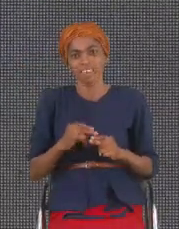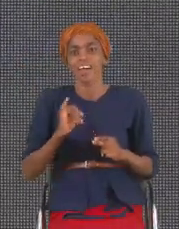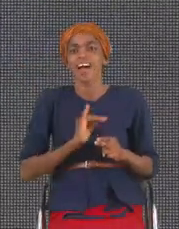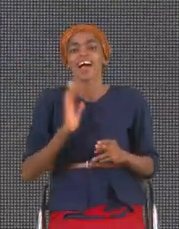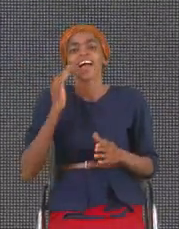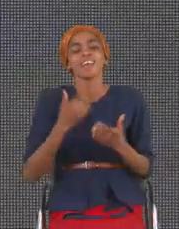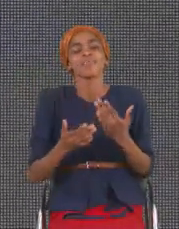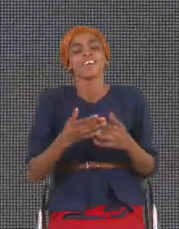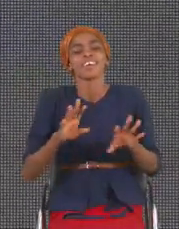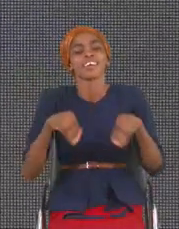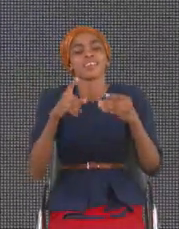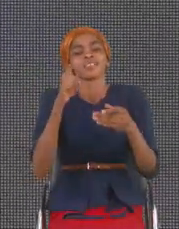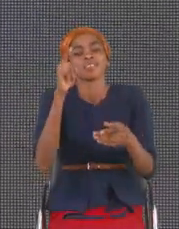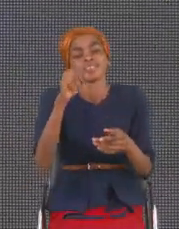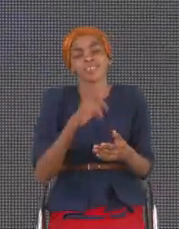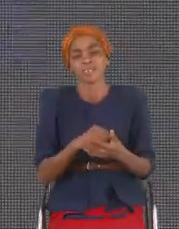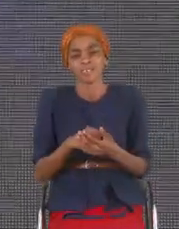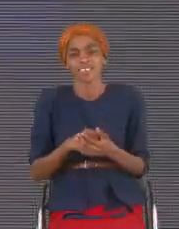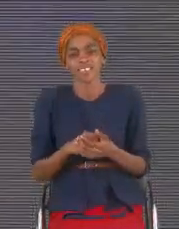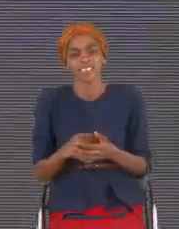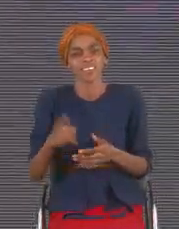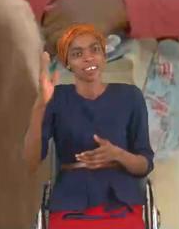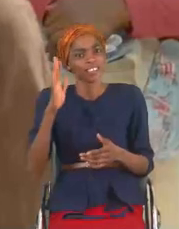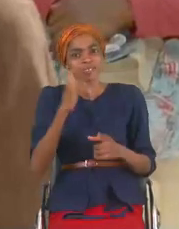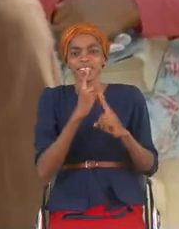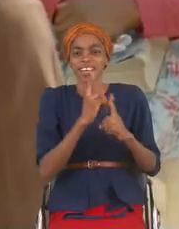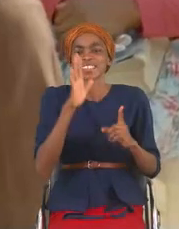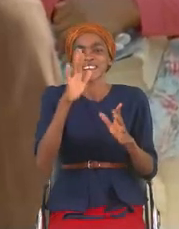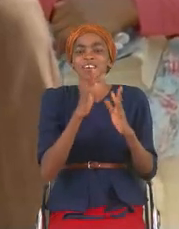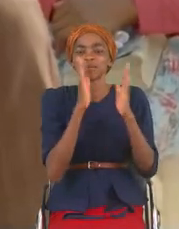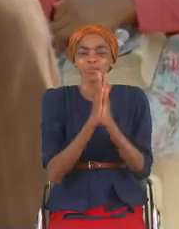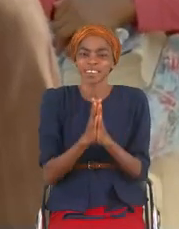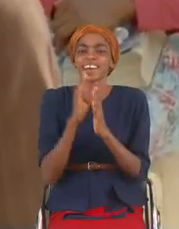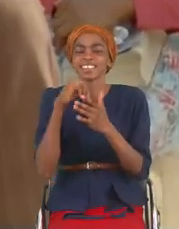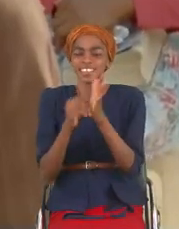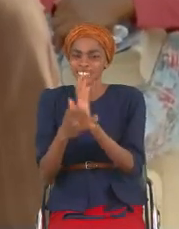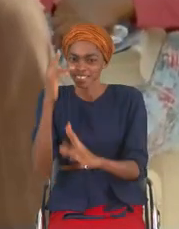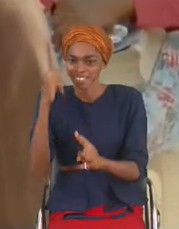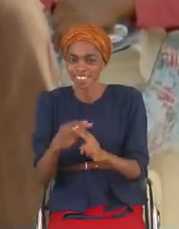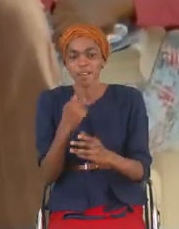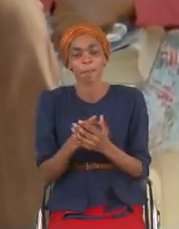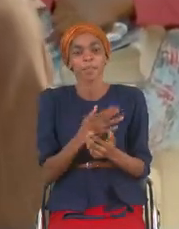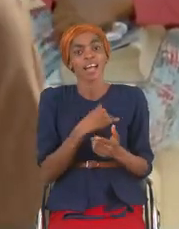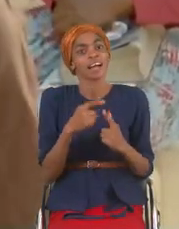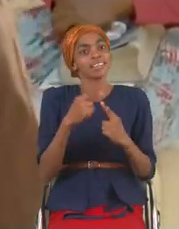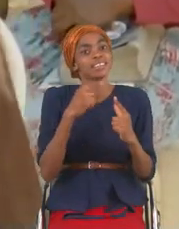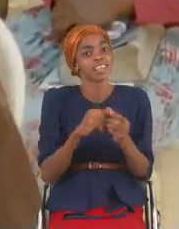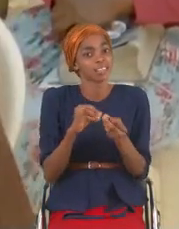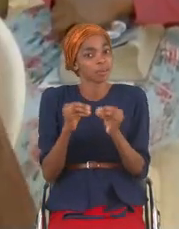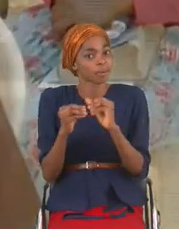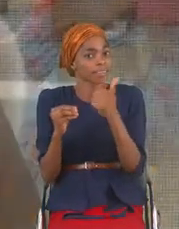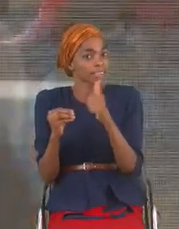he may give it you, he will answer your prayer. And then number